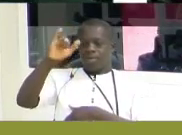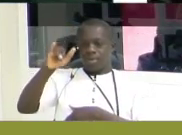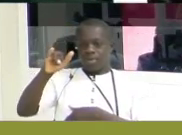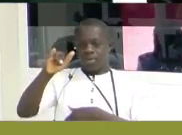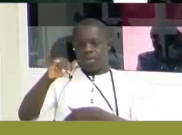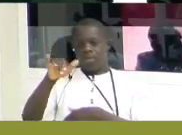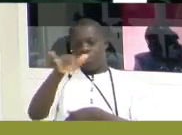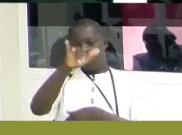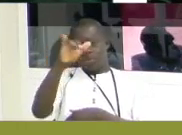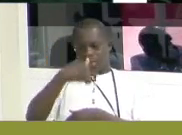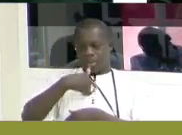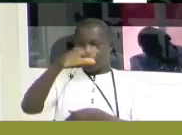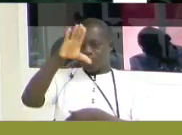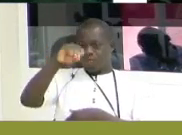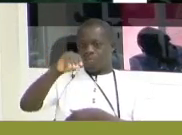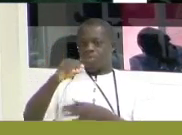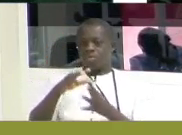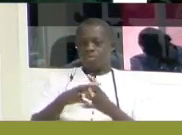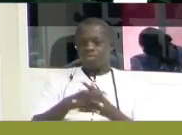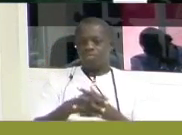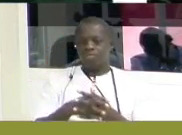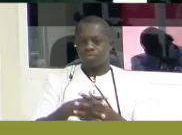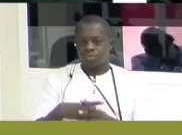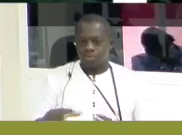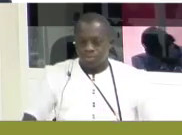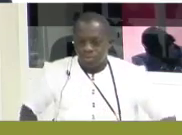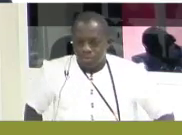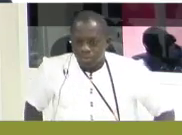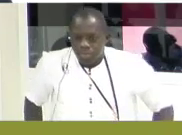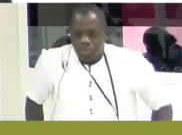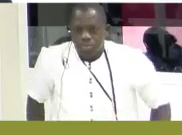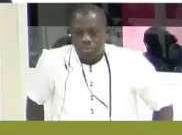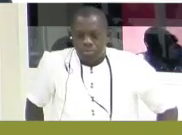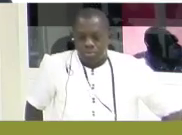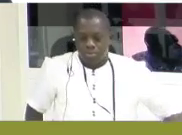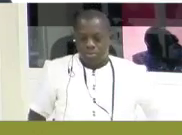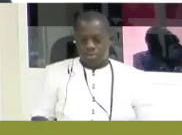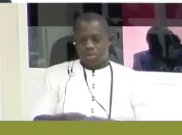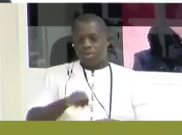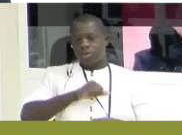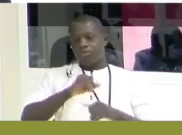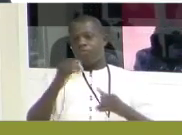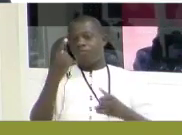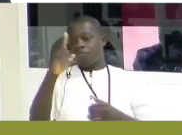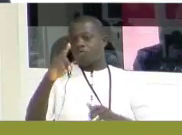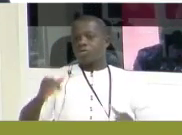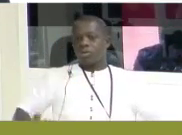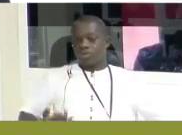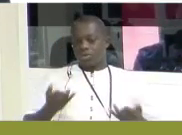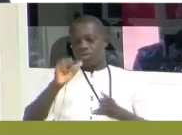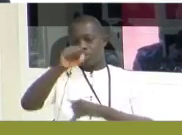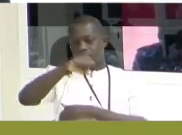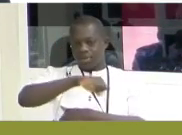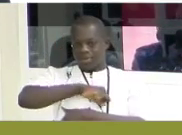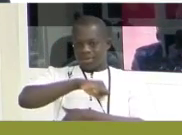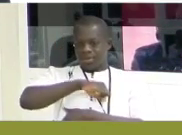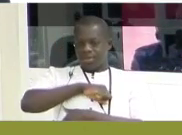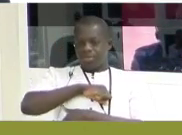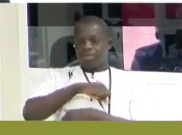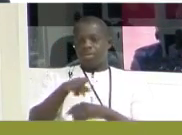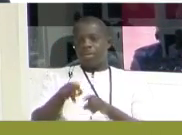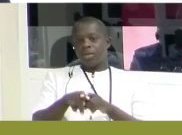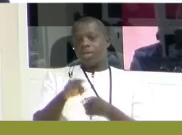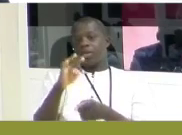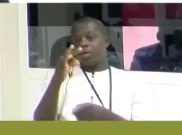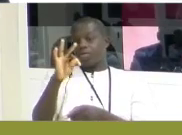And tell us what this rejoinder was. That I introduced myself to Pandey Rimbai, that going forward, if